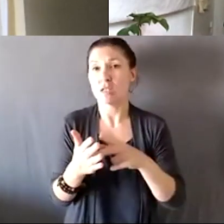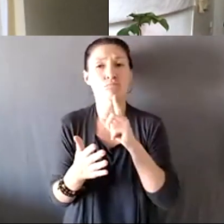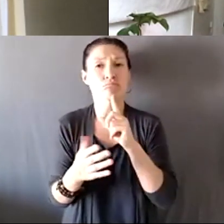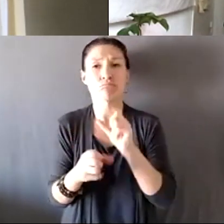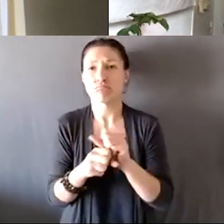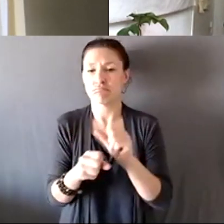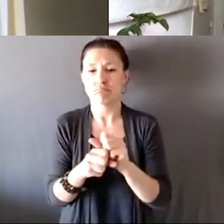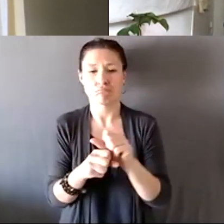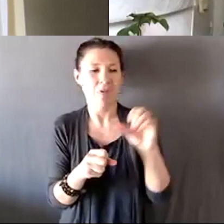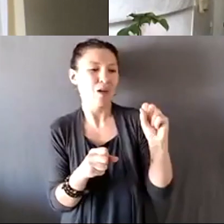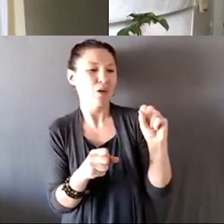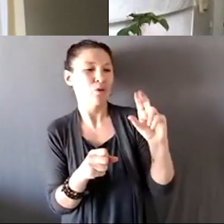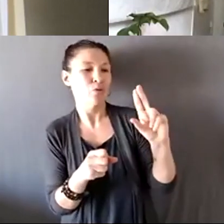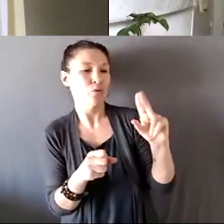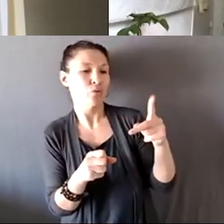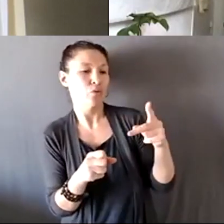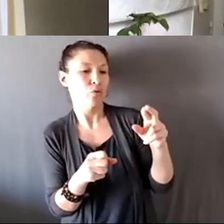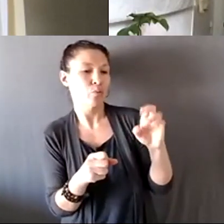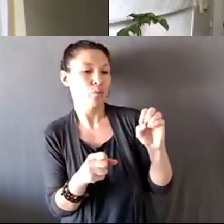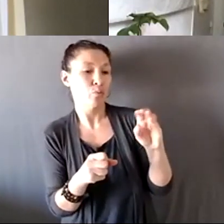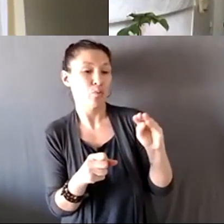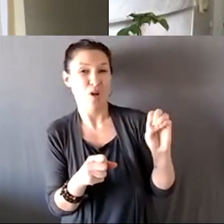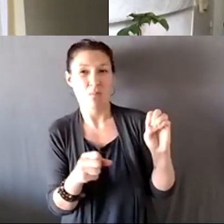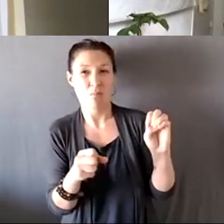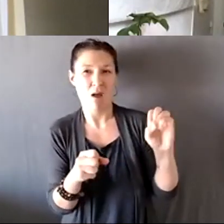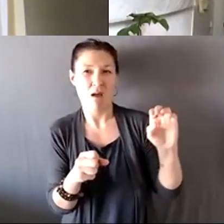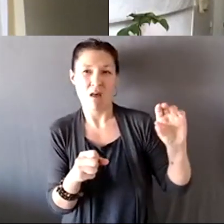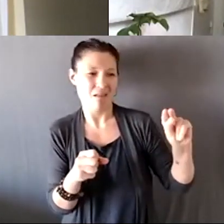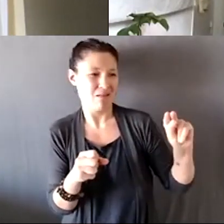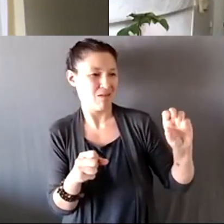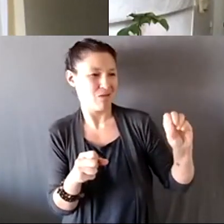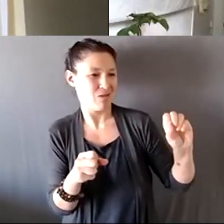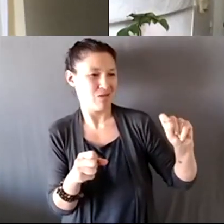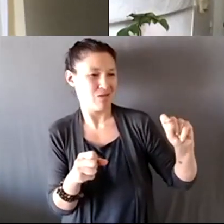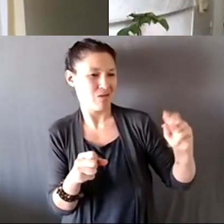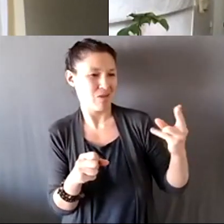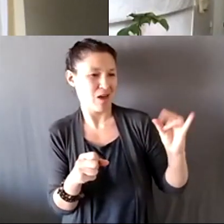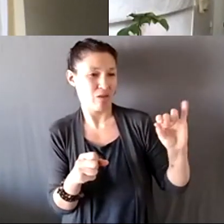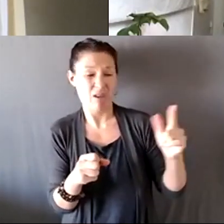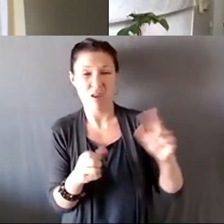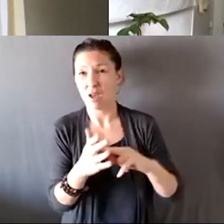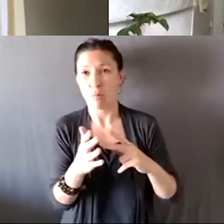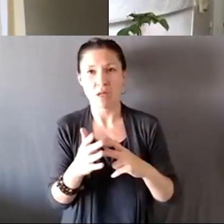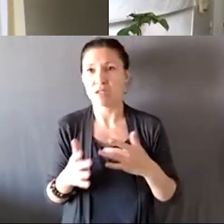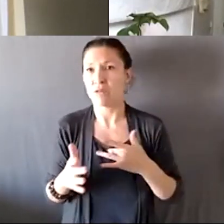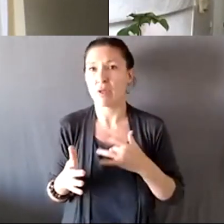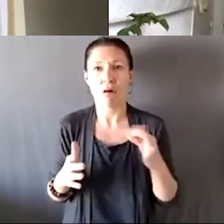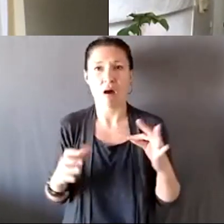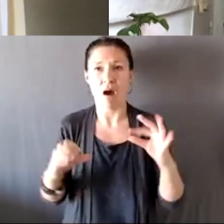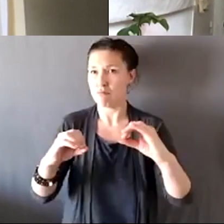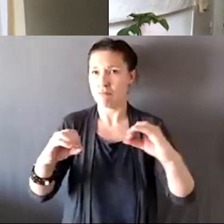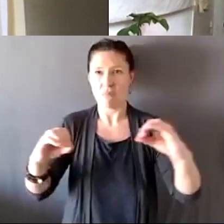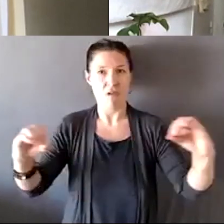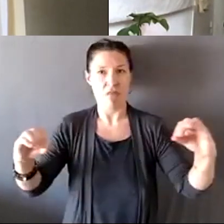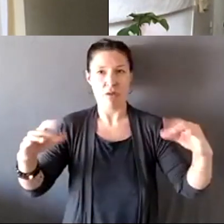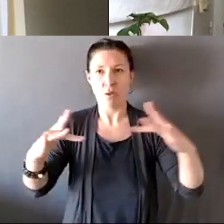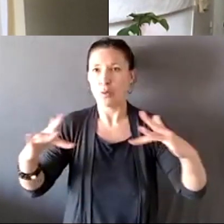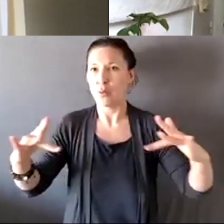Supreme Nothing. We empty ourselves to invite our practice, to make space for our